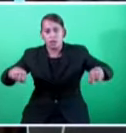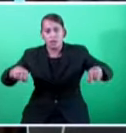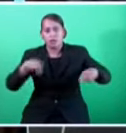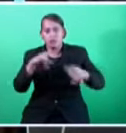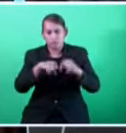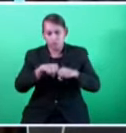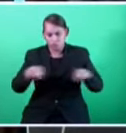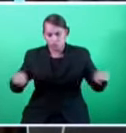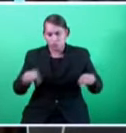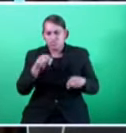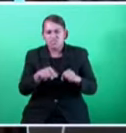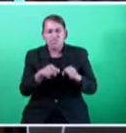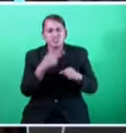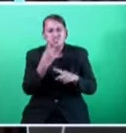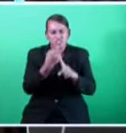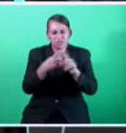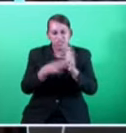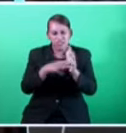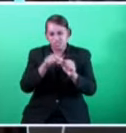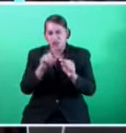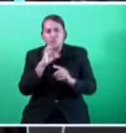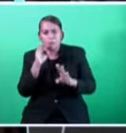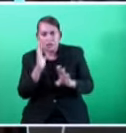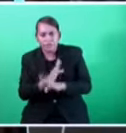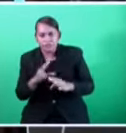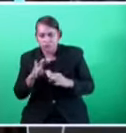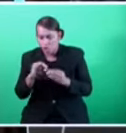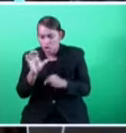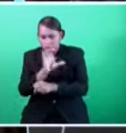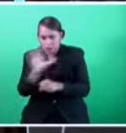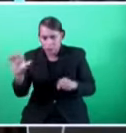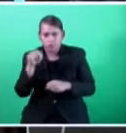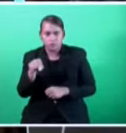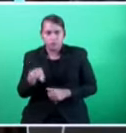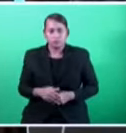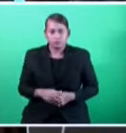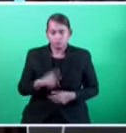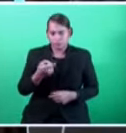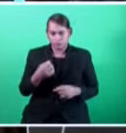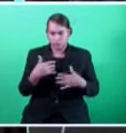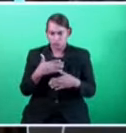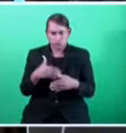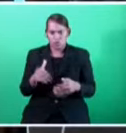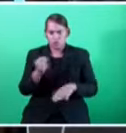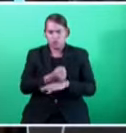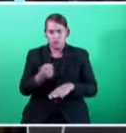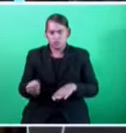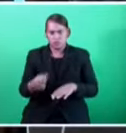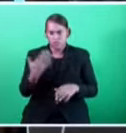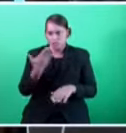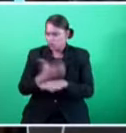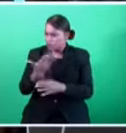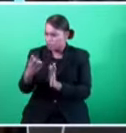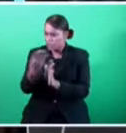have it from a private sector, where we are given the explanation without spending a single cent from ministry's budget. While we have